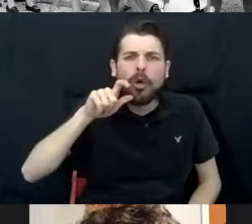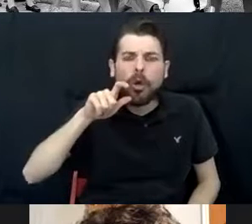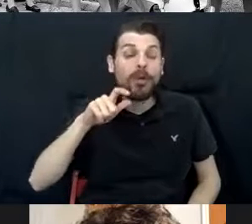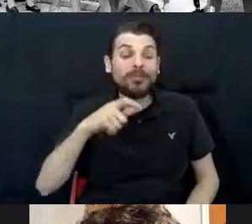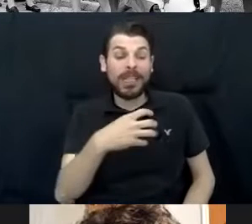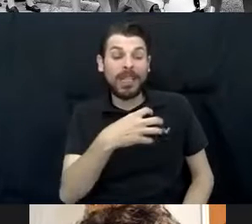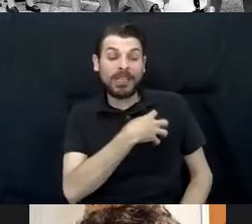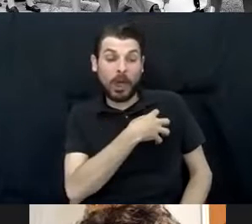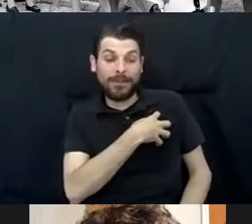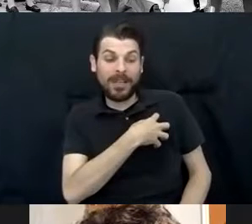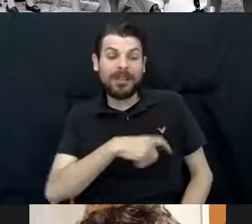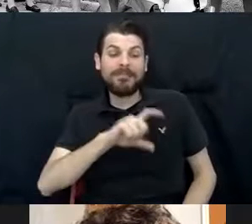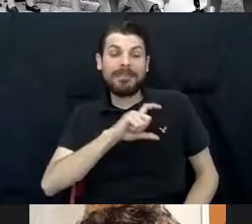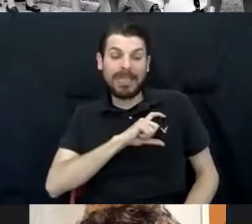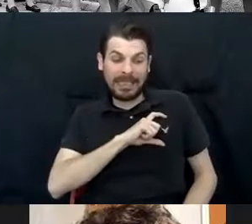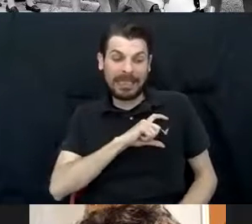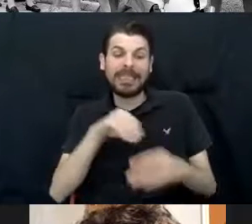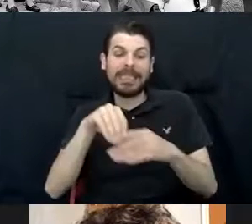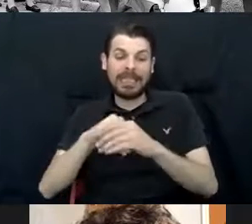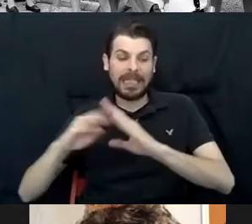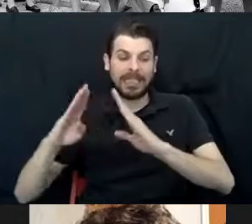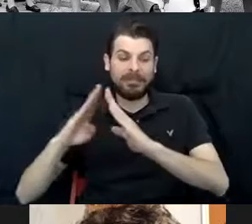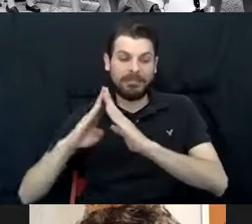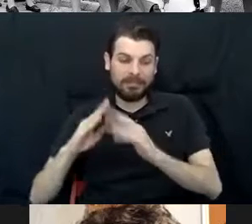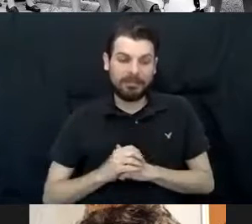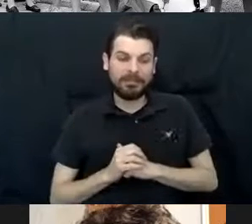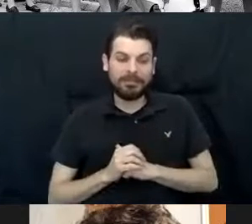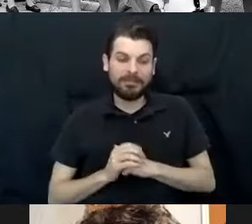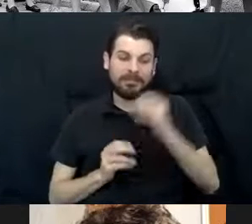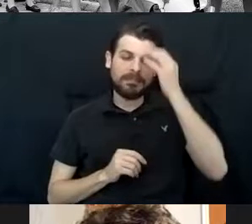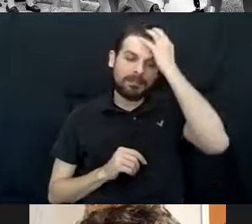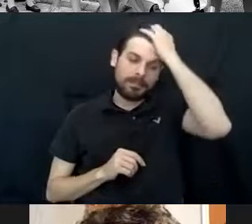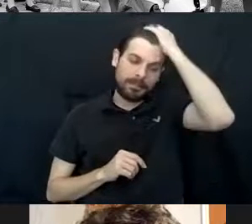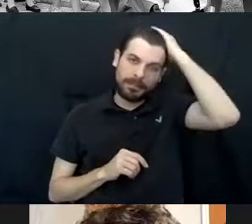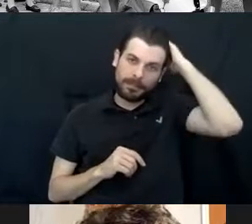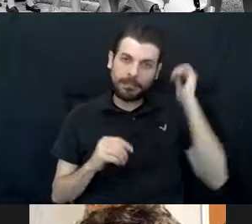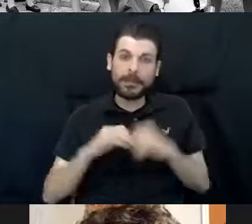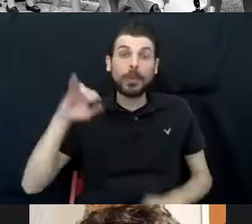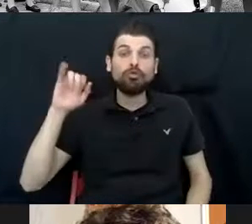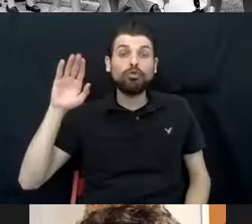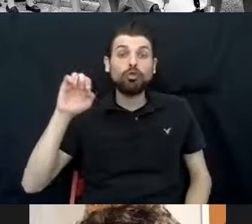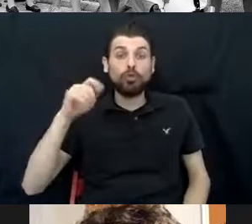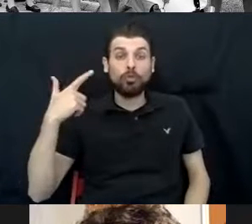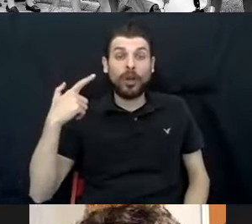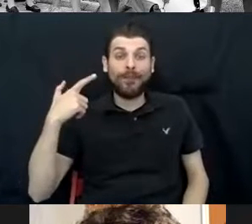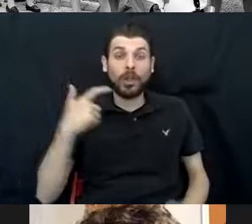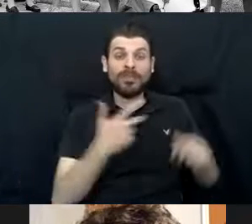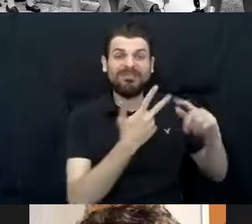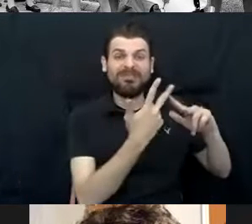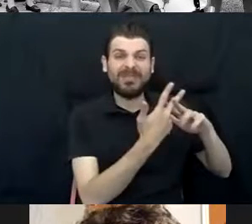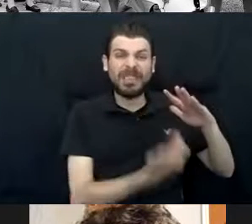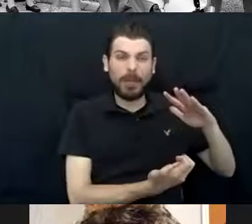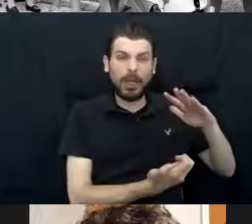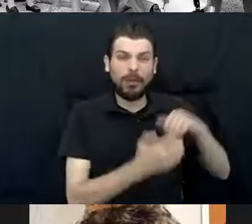and the police in that town. They disappeared on June 21st, and their bodies were found